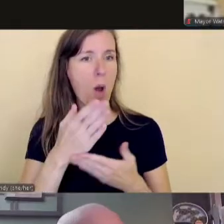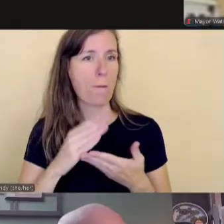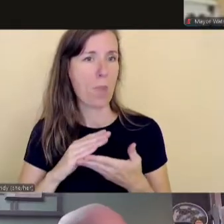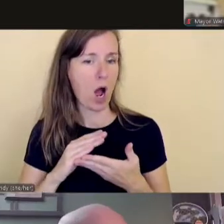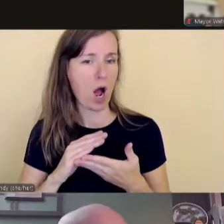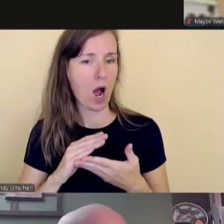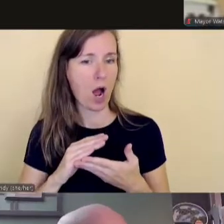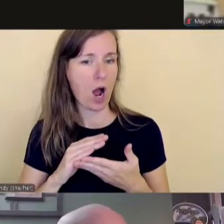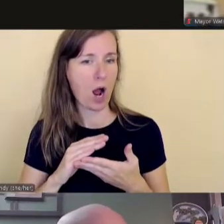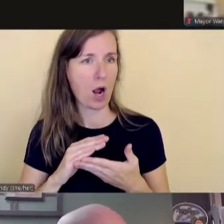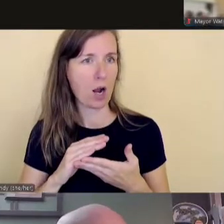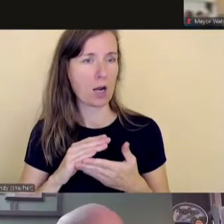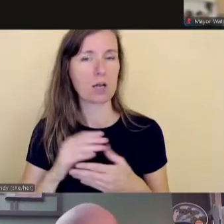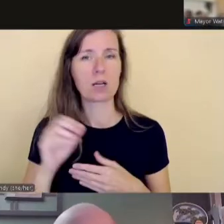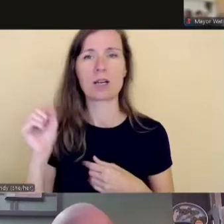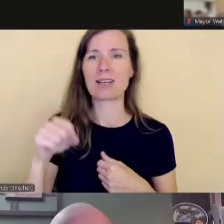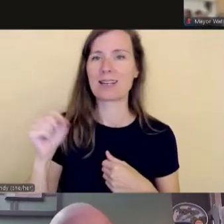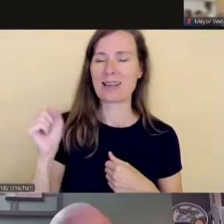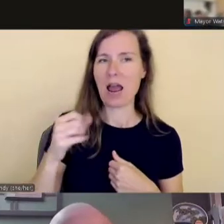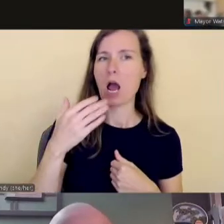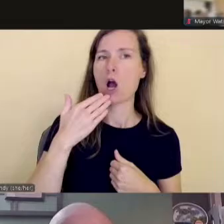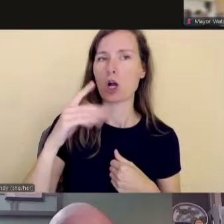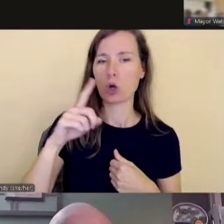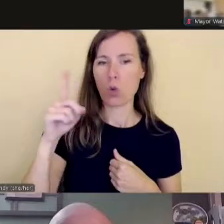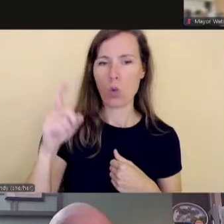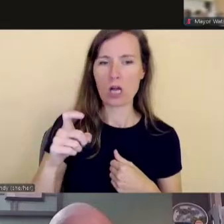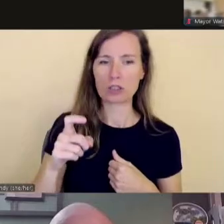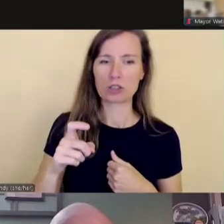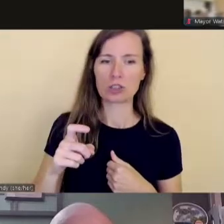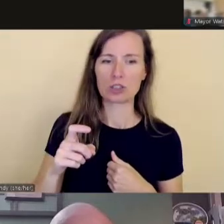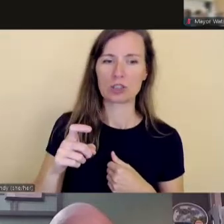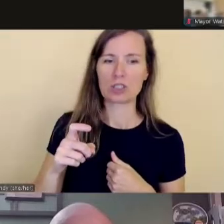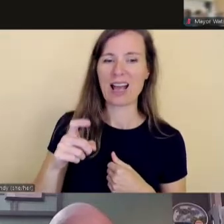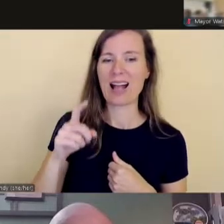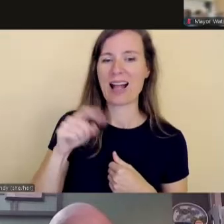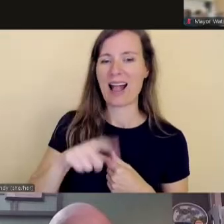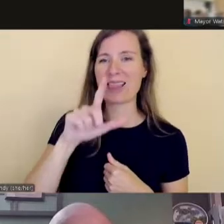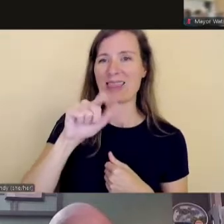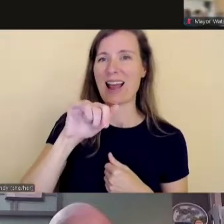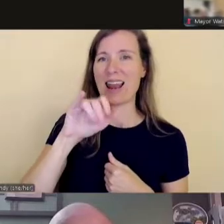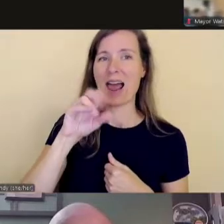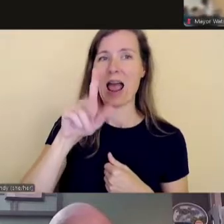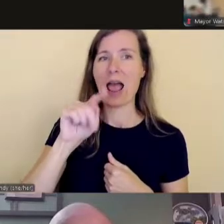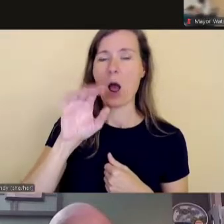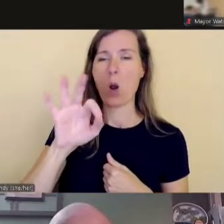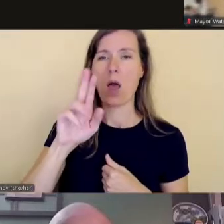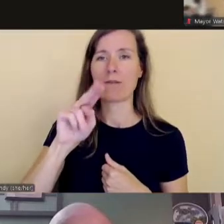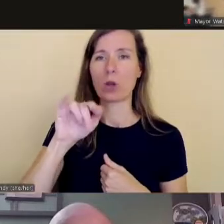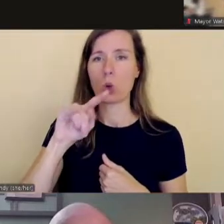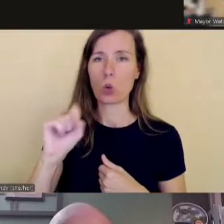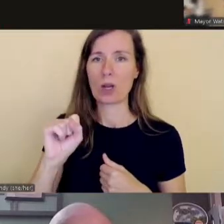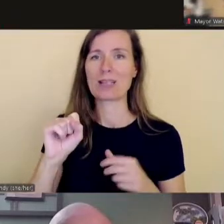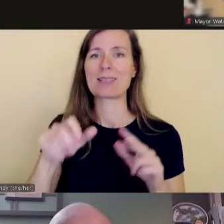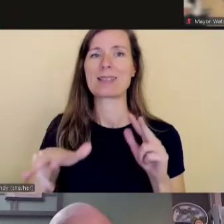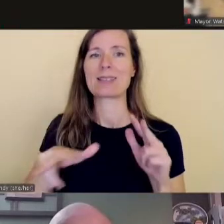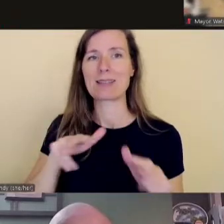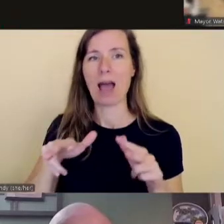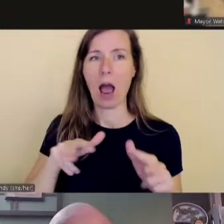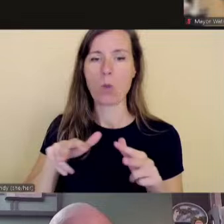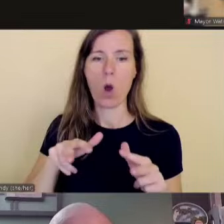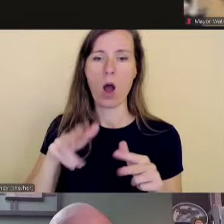very good question because, as I said, the actual layout of the units and the sidewalks and